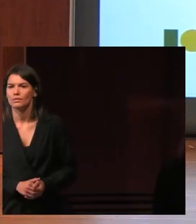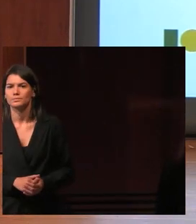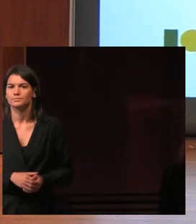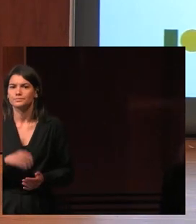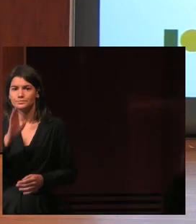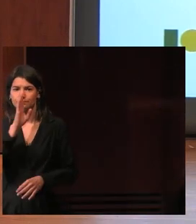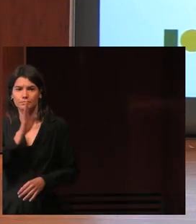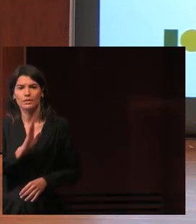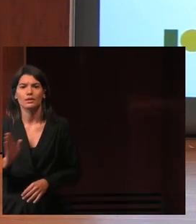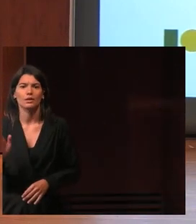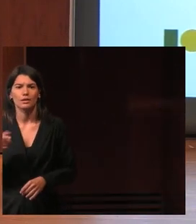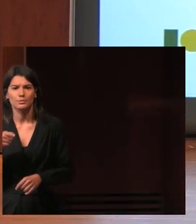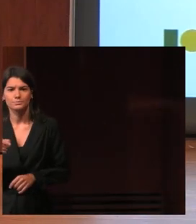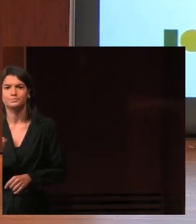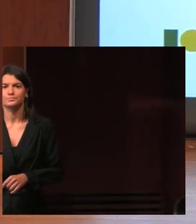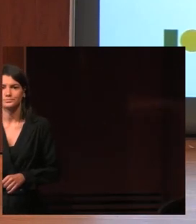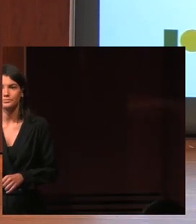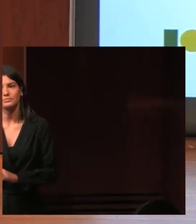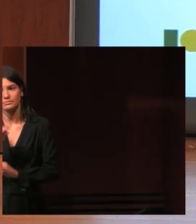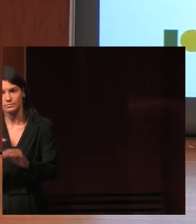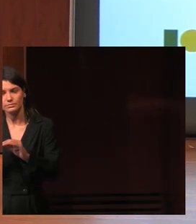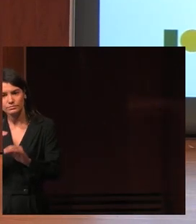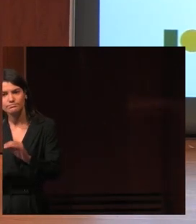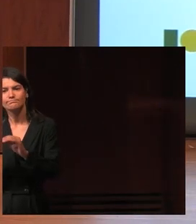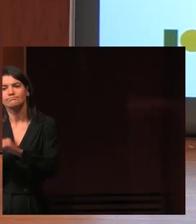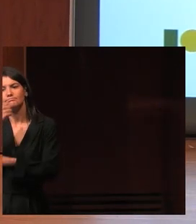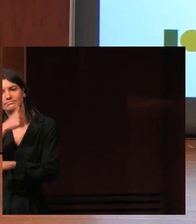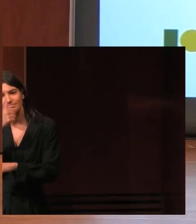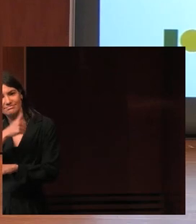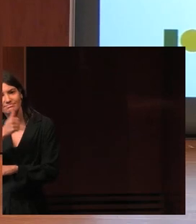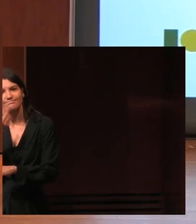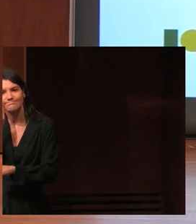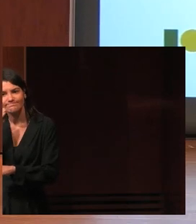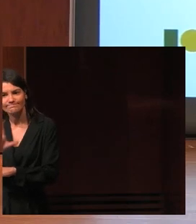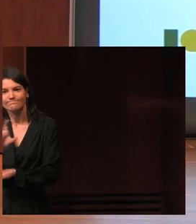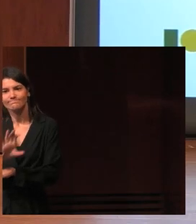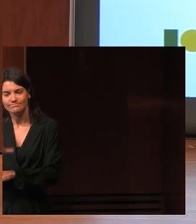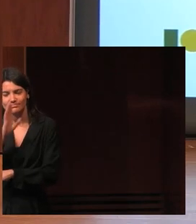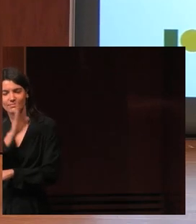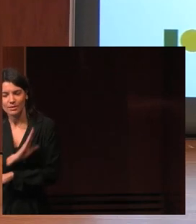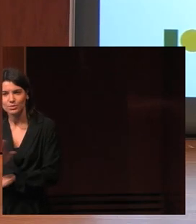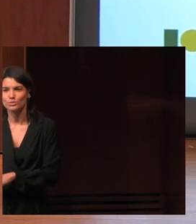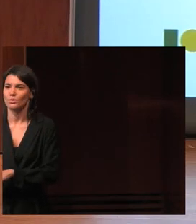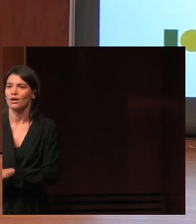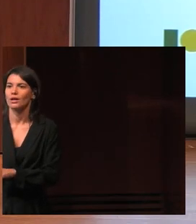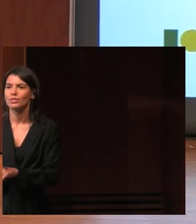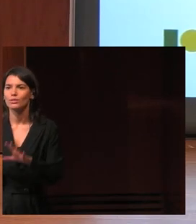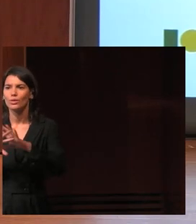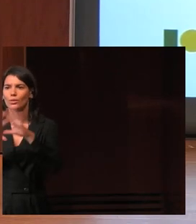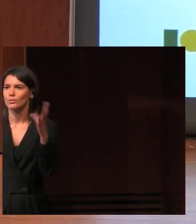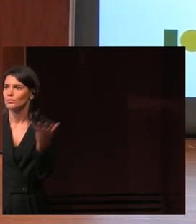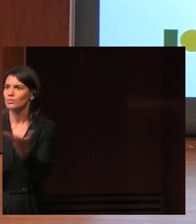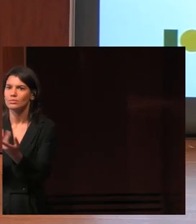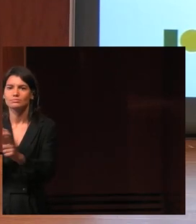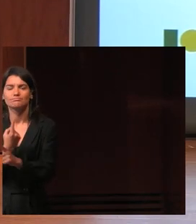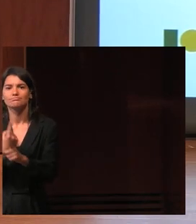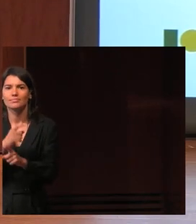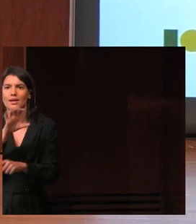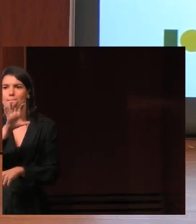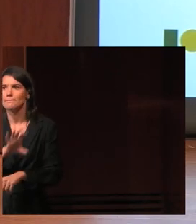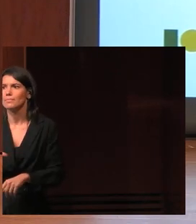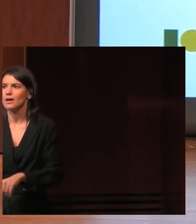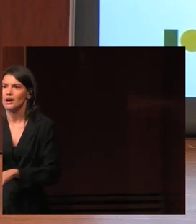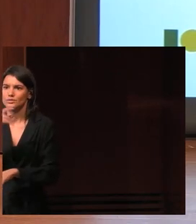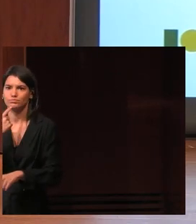entertainment. They are used to a world which is full of pictures. Imagine how many Instagram